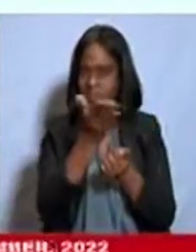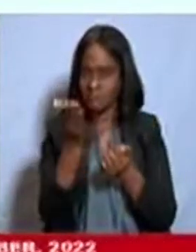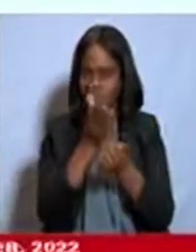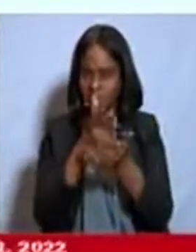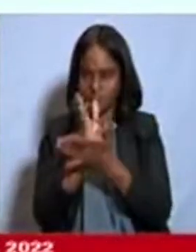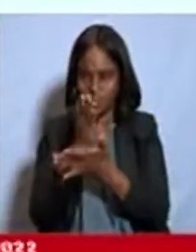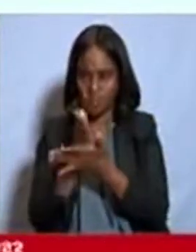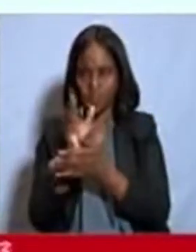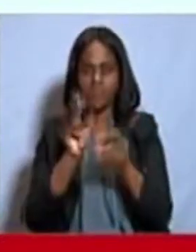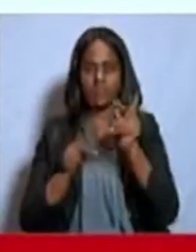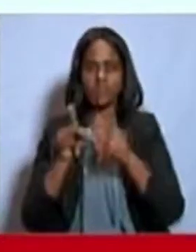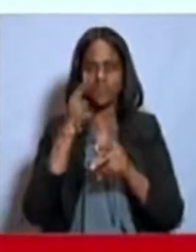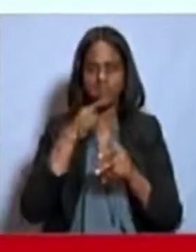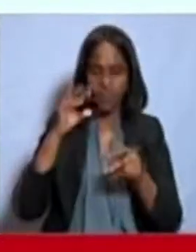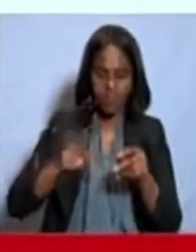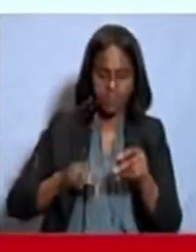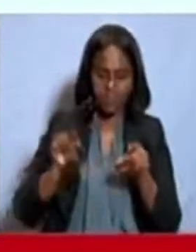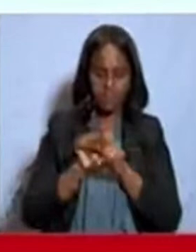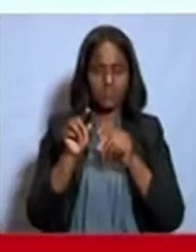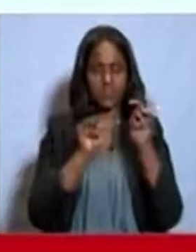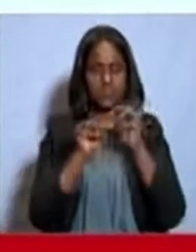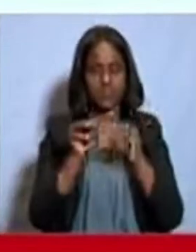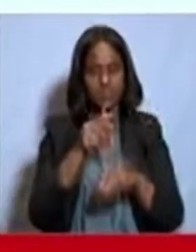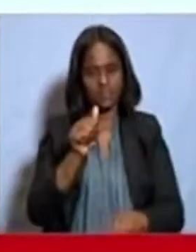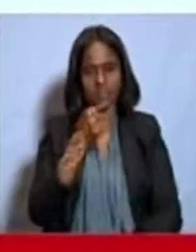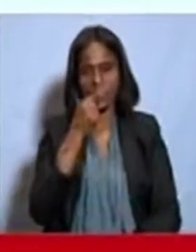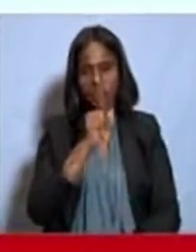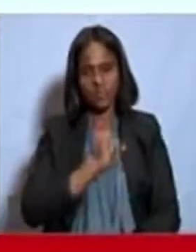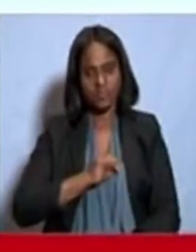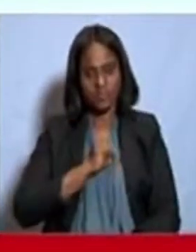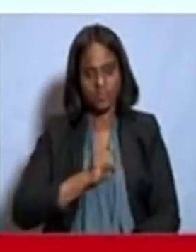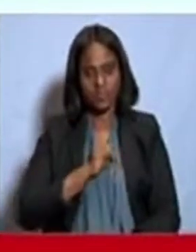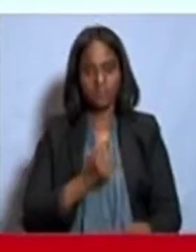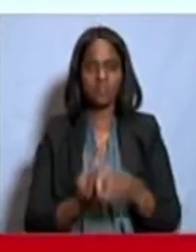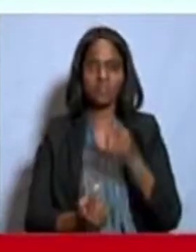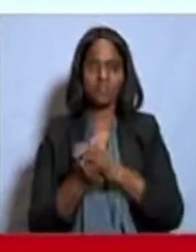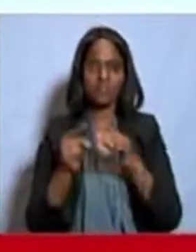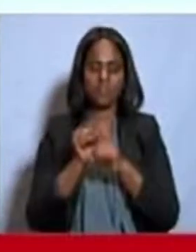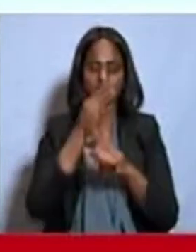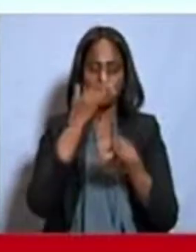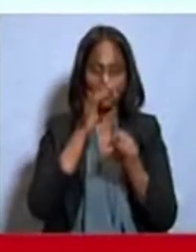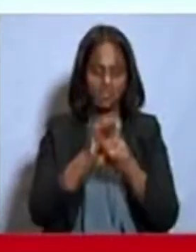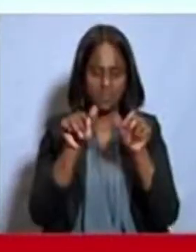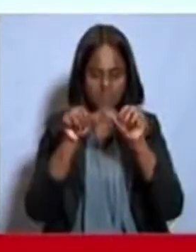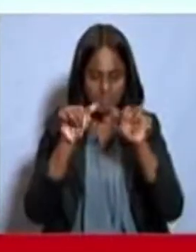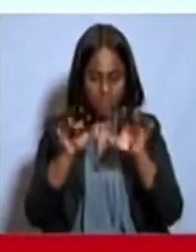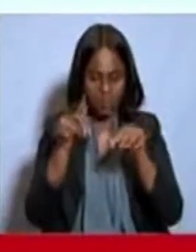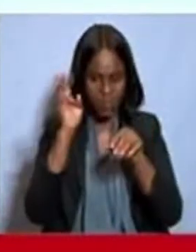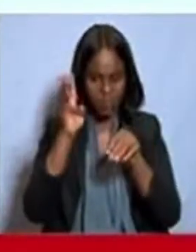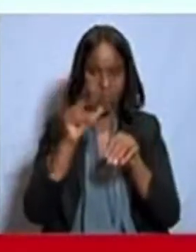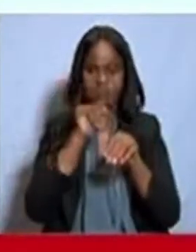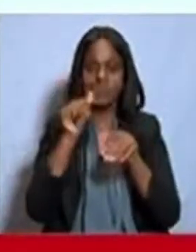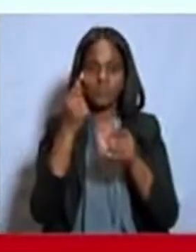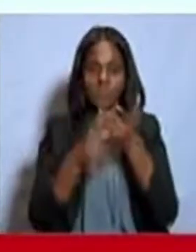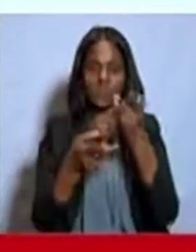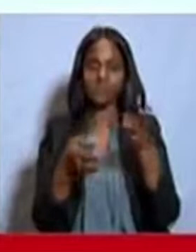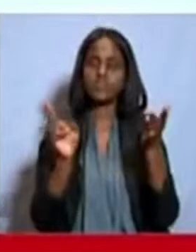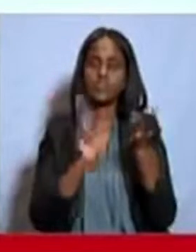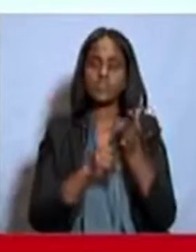rightful beneficiaries, and management regrets the occurrence and assures the auditors that it will not